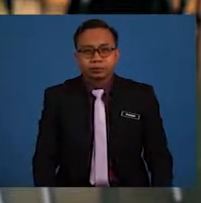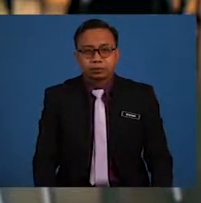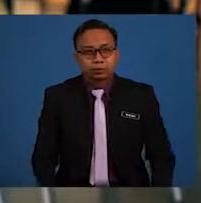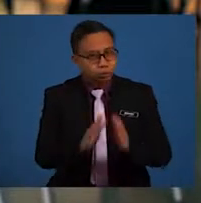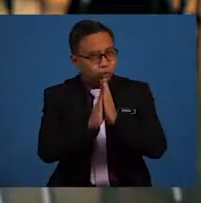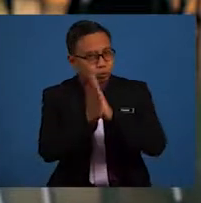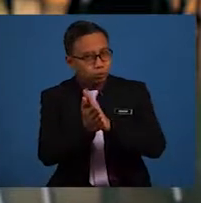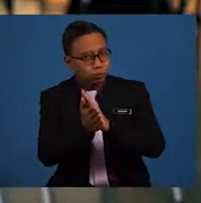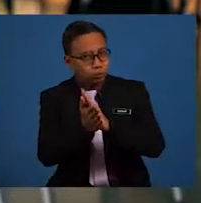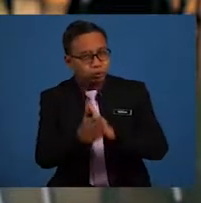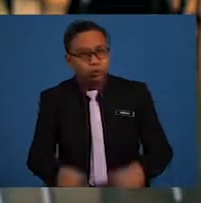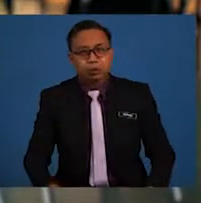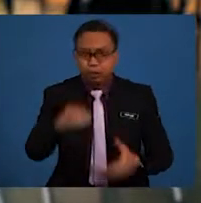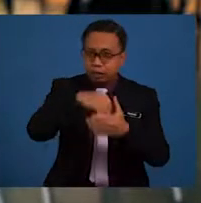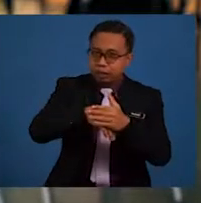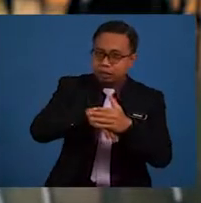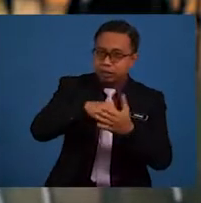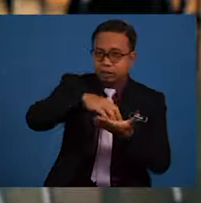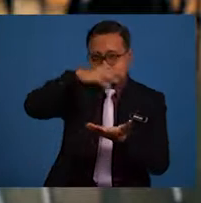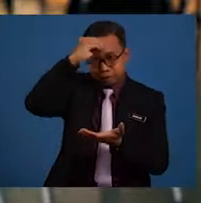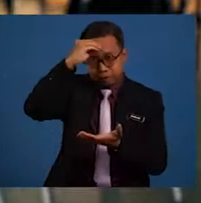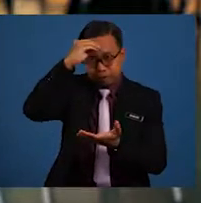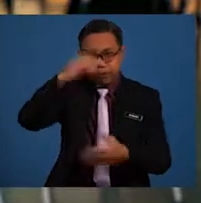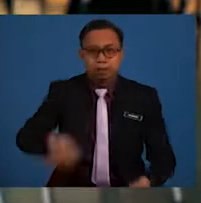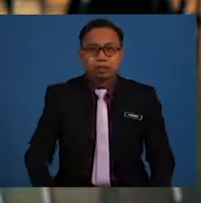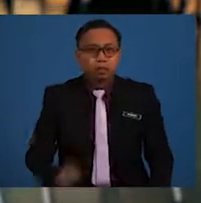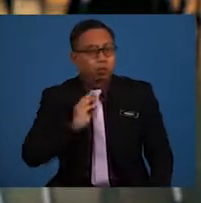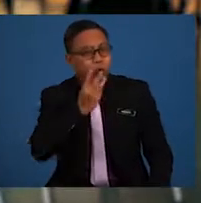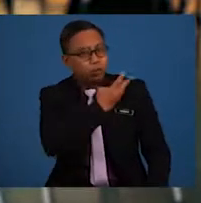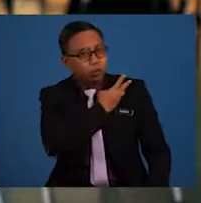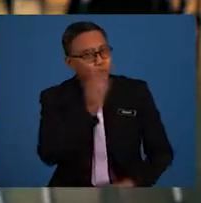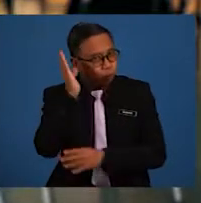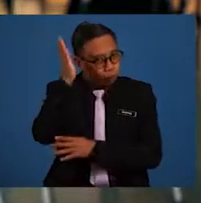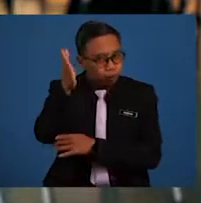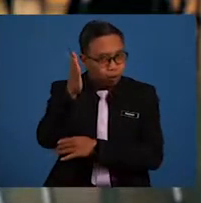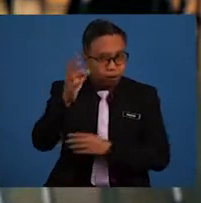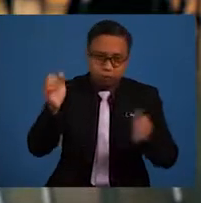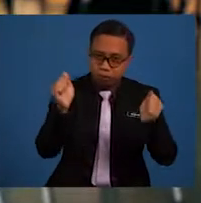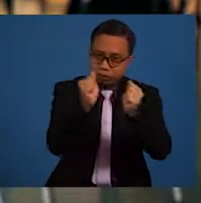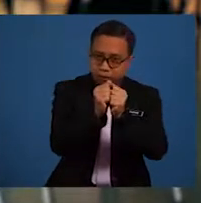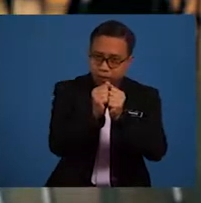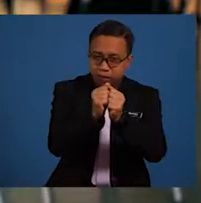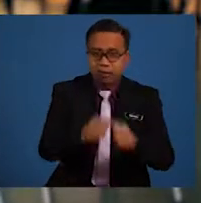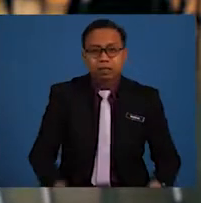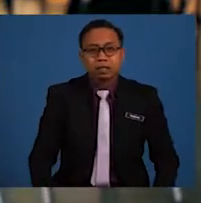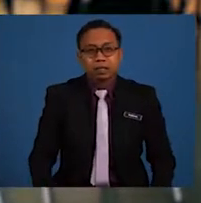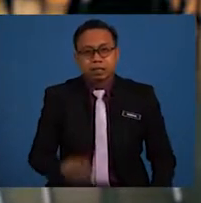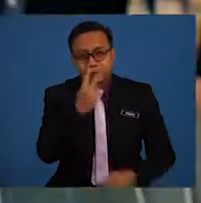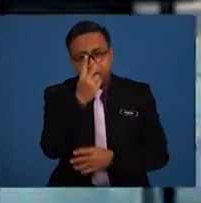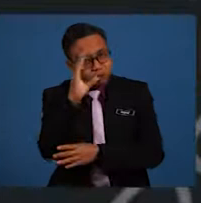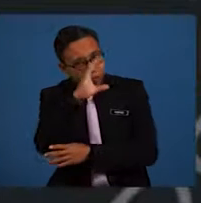So, in this lesson, we will venture together and discover